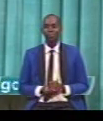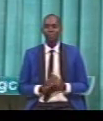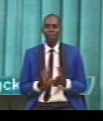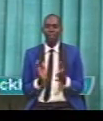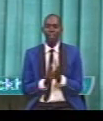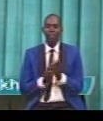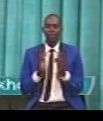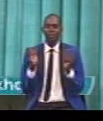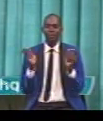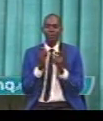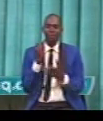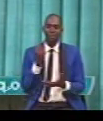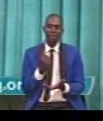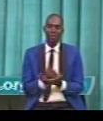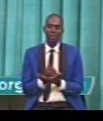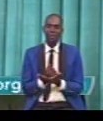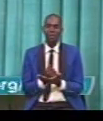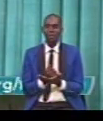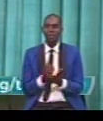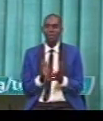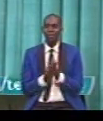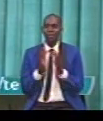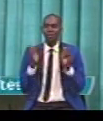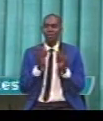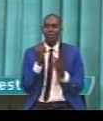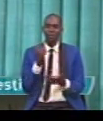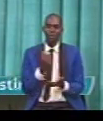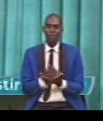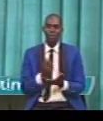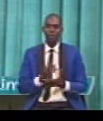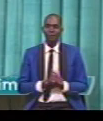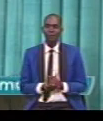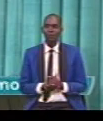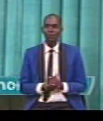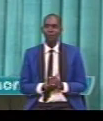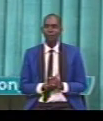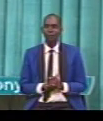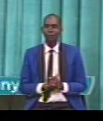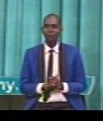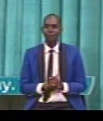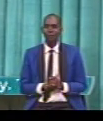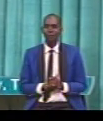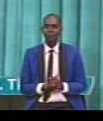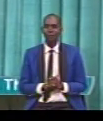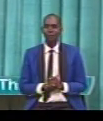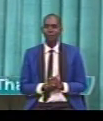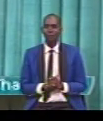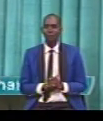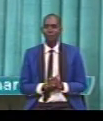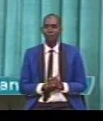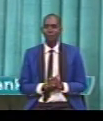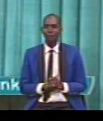Hallelujah. Amen. Hallelujah. Amen.